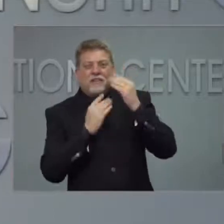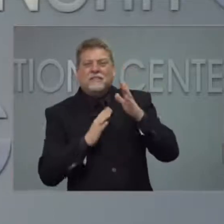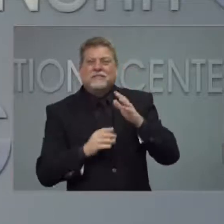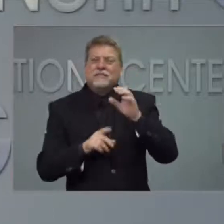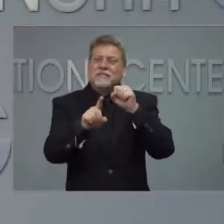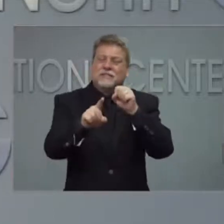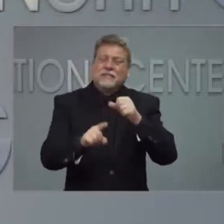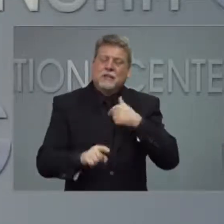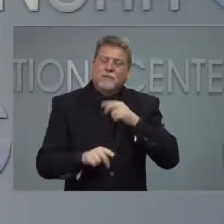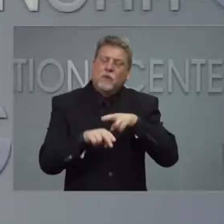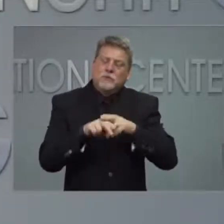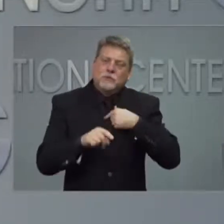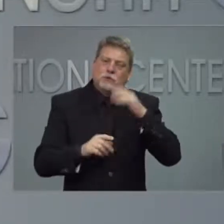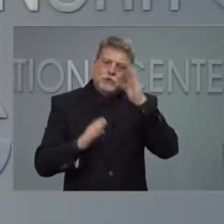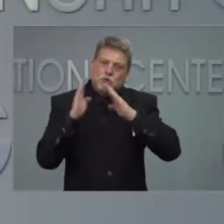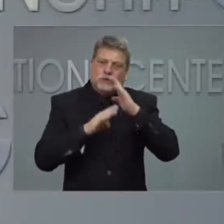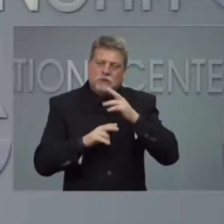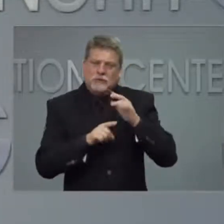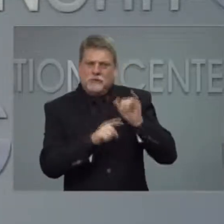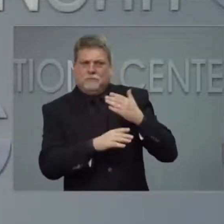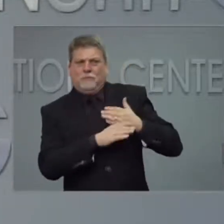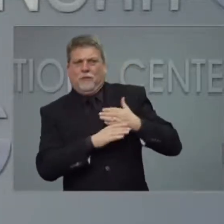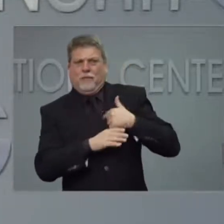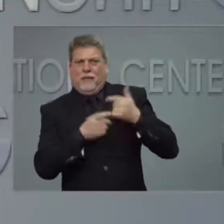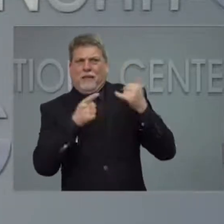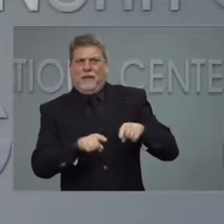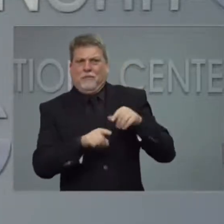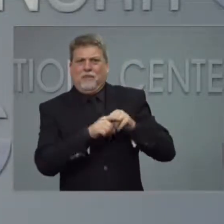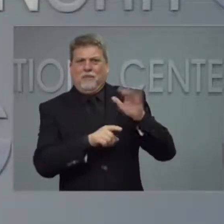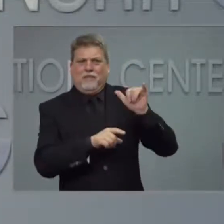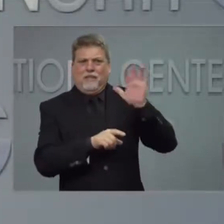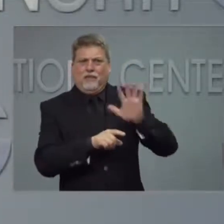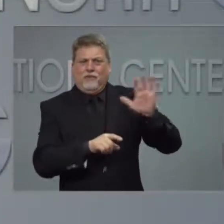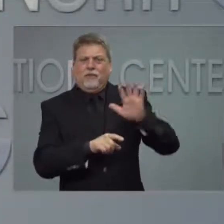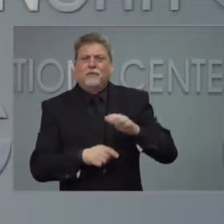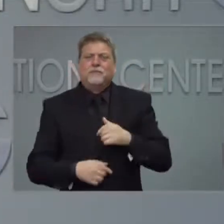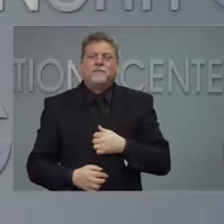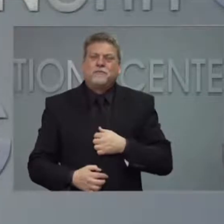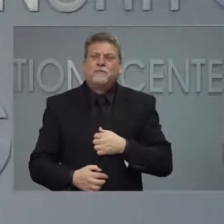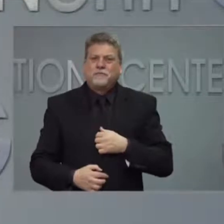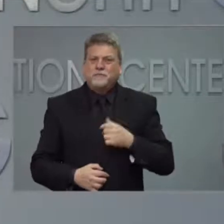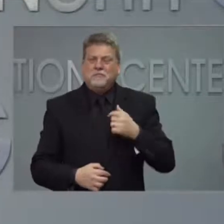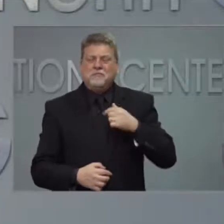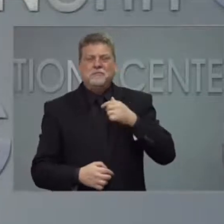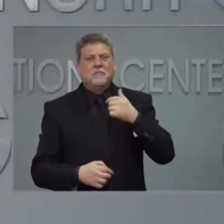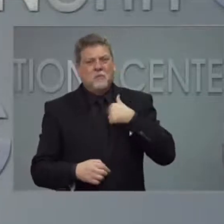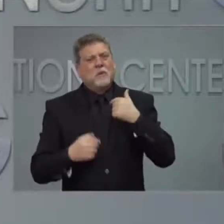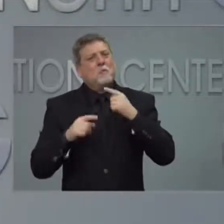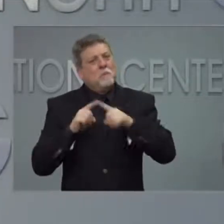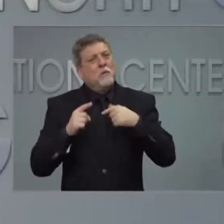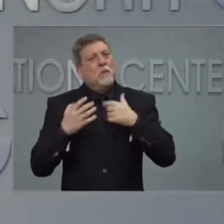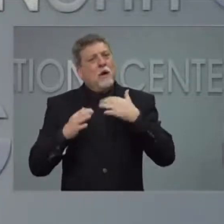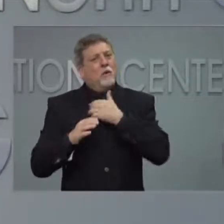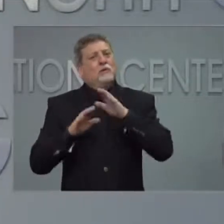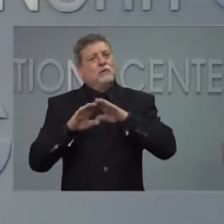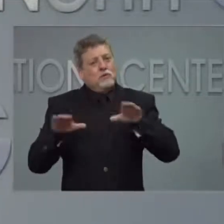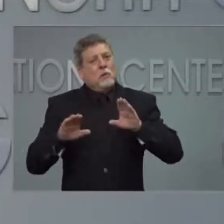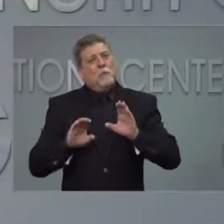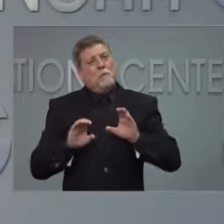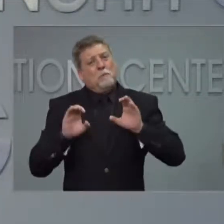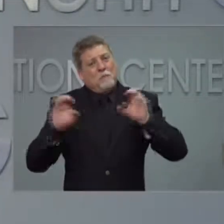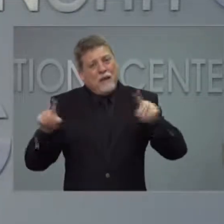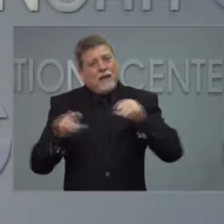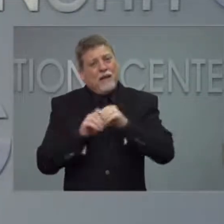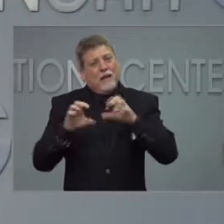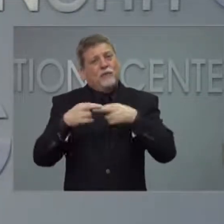yes, deeply concerning and troubling. We want to get our children back into school. Remote